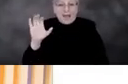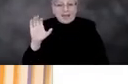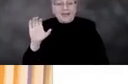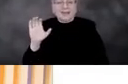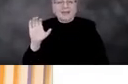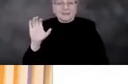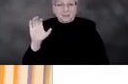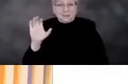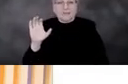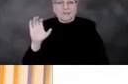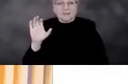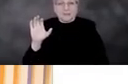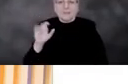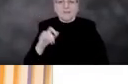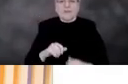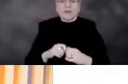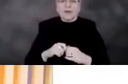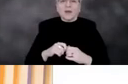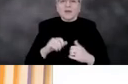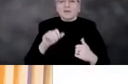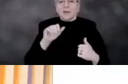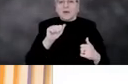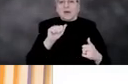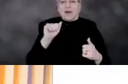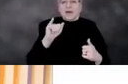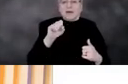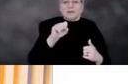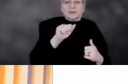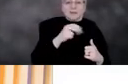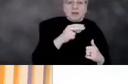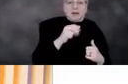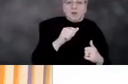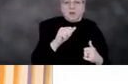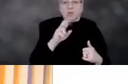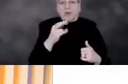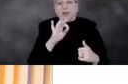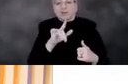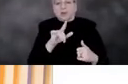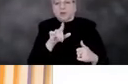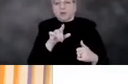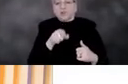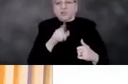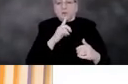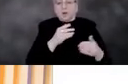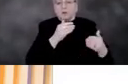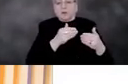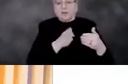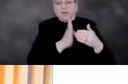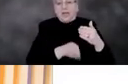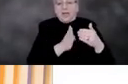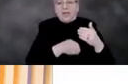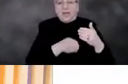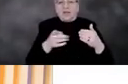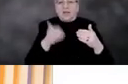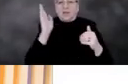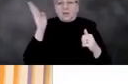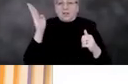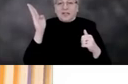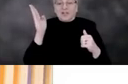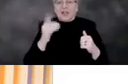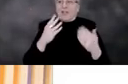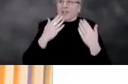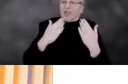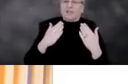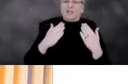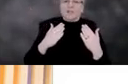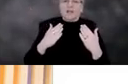asked Felice, do you have something to say at the end of her presentation? And Tony thankfully jumped in because I was talking and I noticed